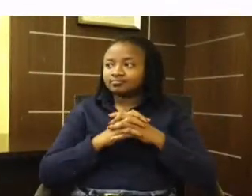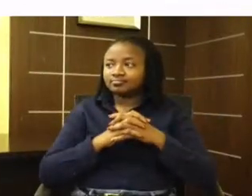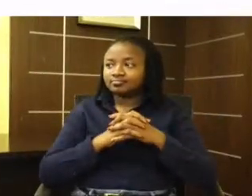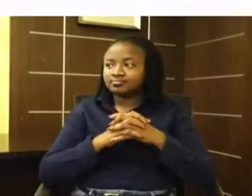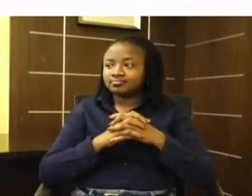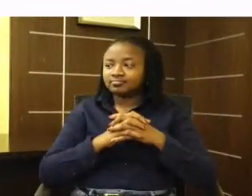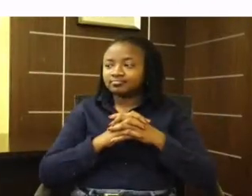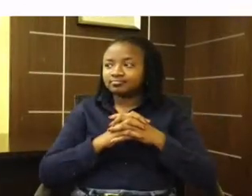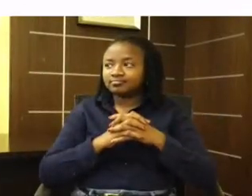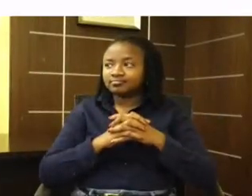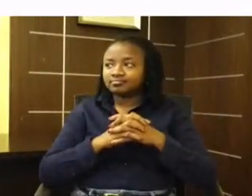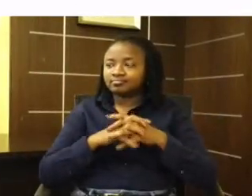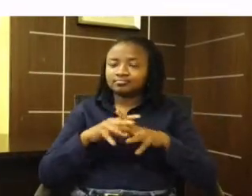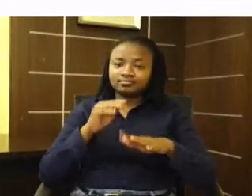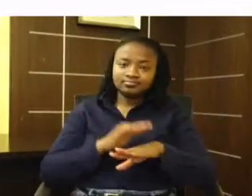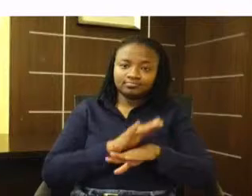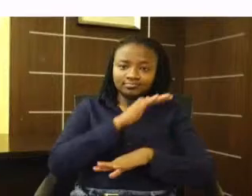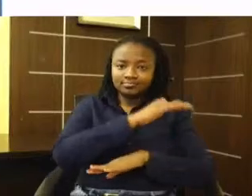Good evening.